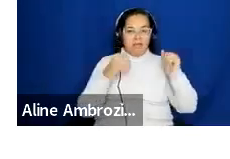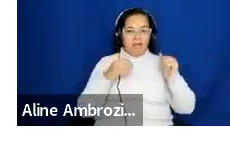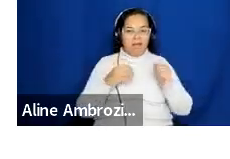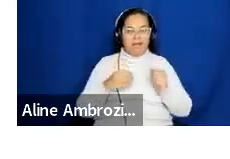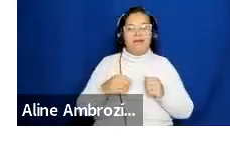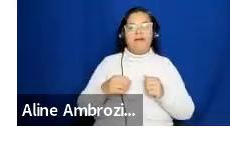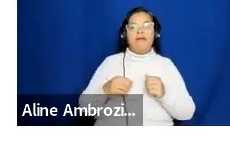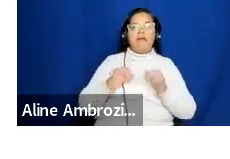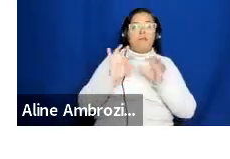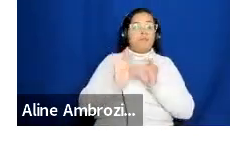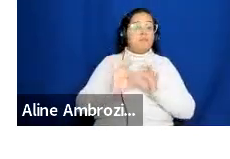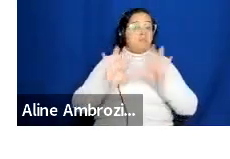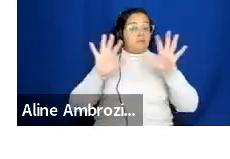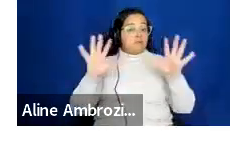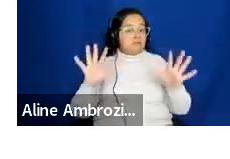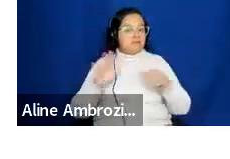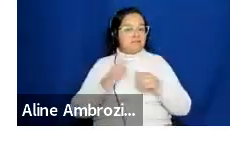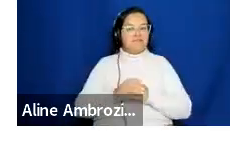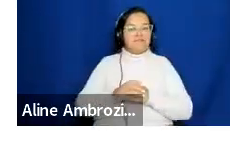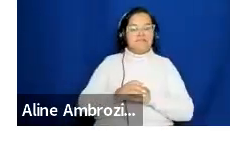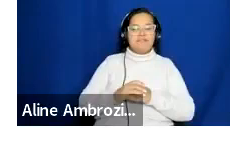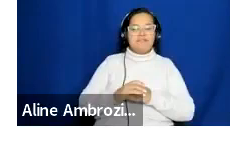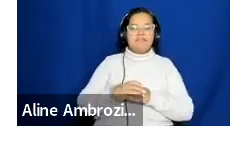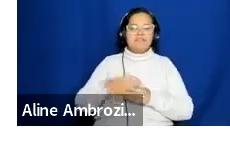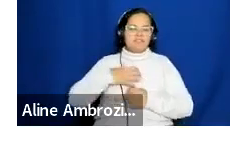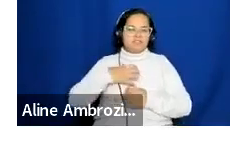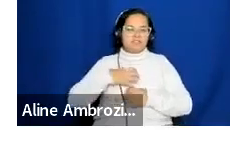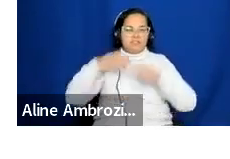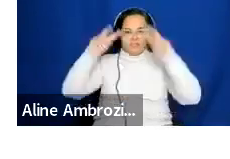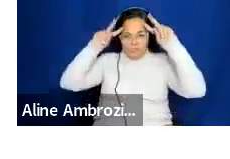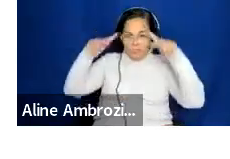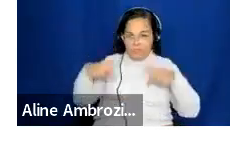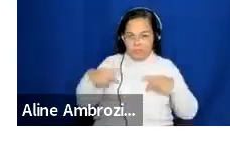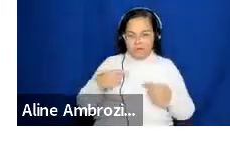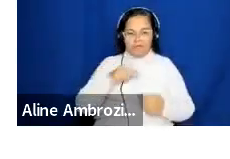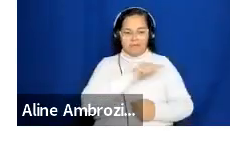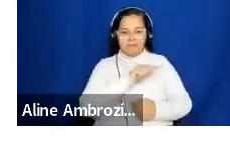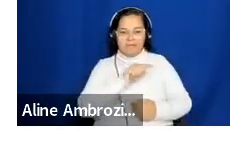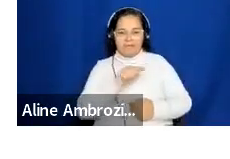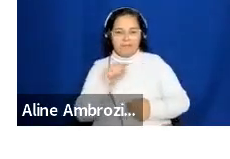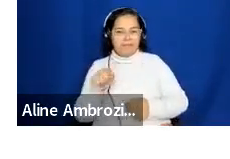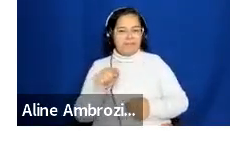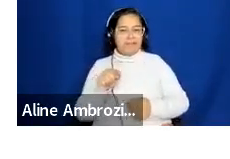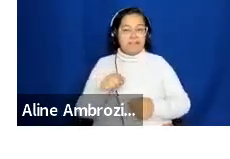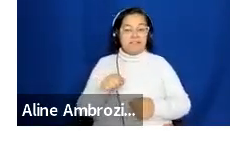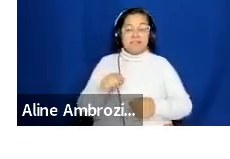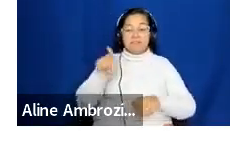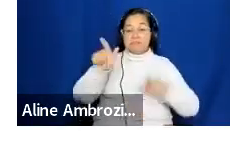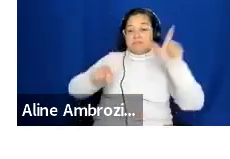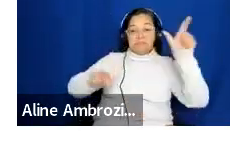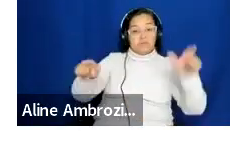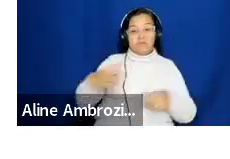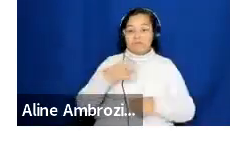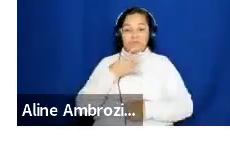things, these writings weren't known either. These weren't published till much later.